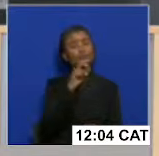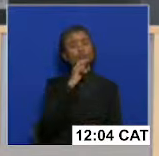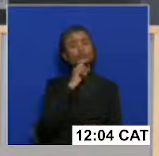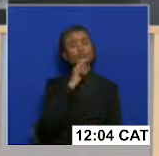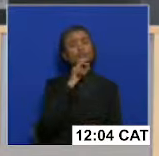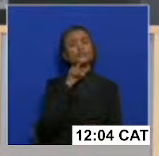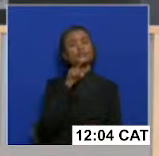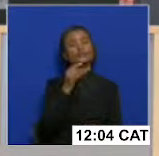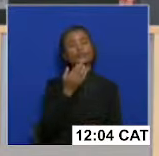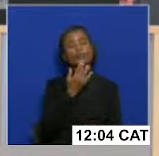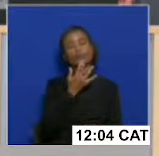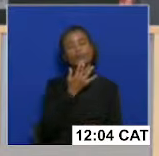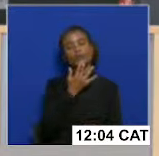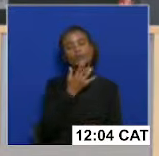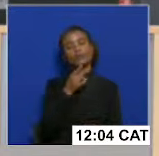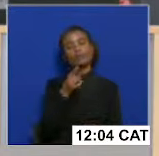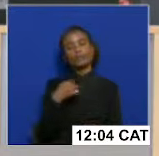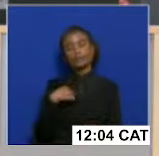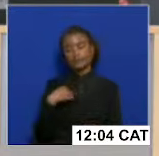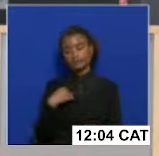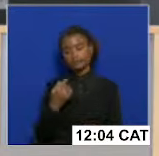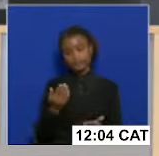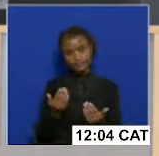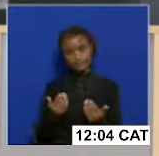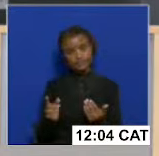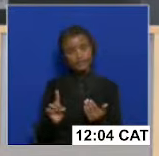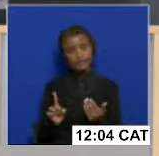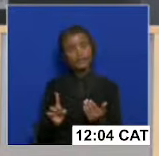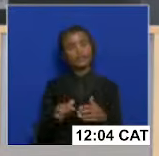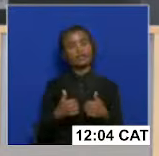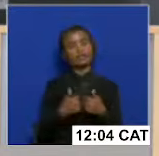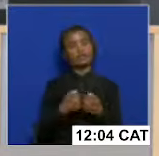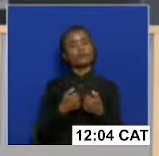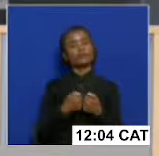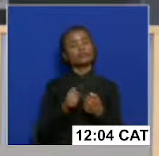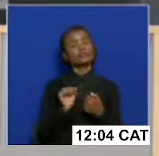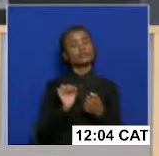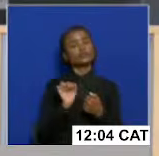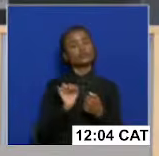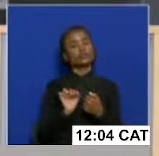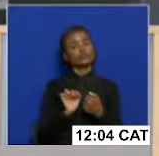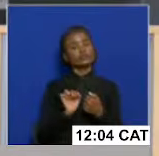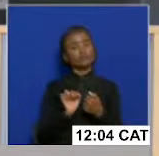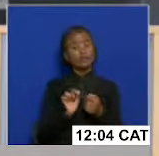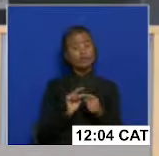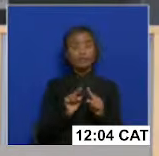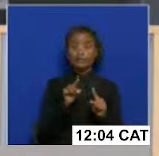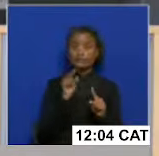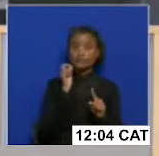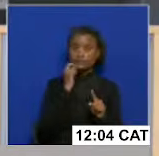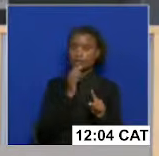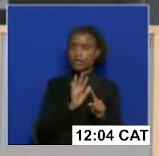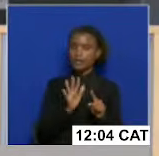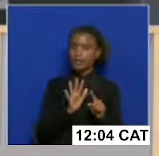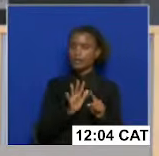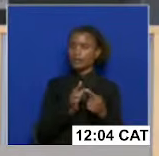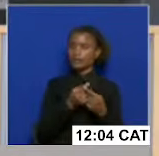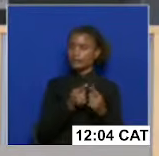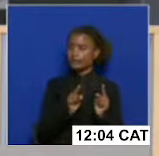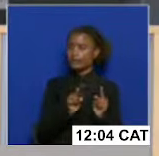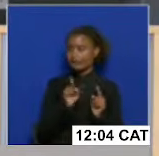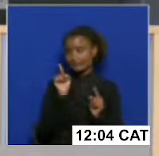would have been it was your boyfriend. But now you say the person who used you is this so-called